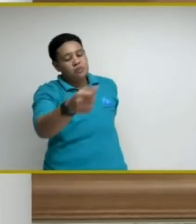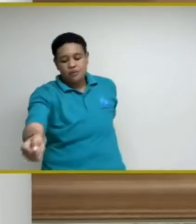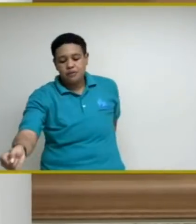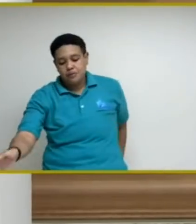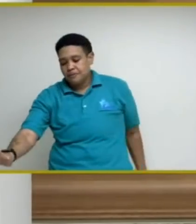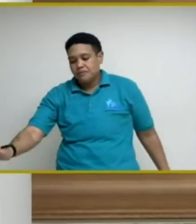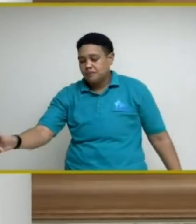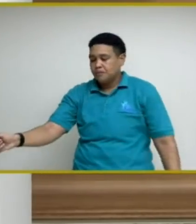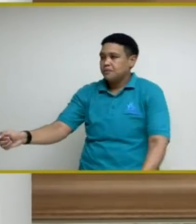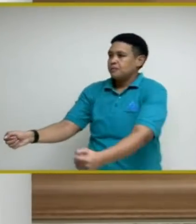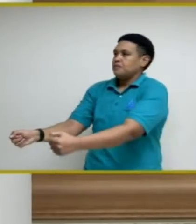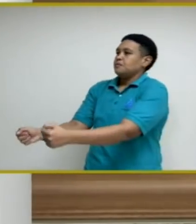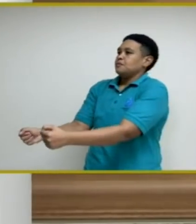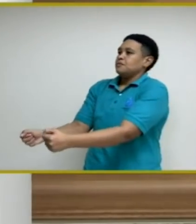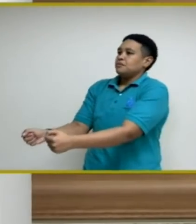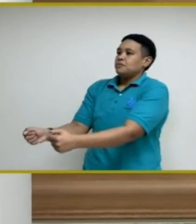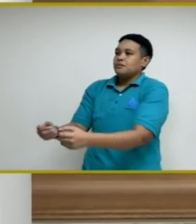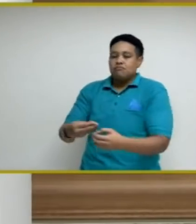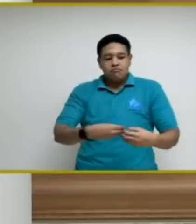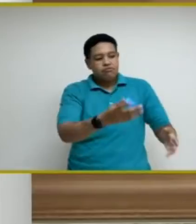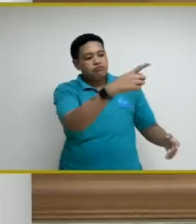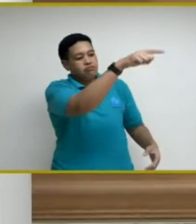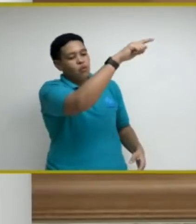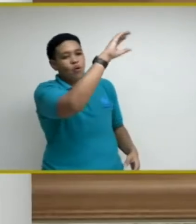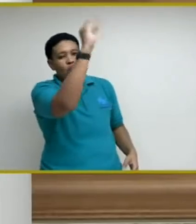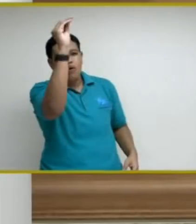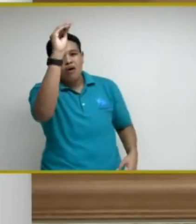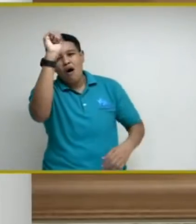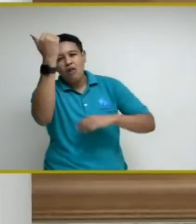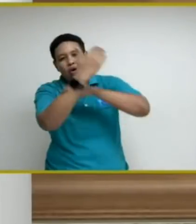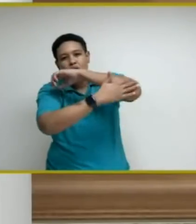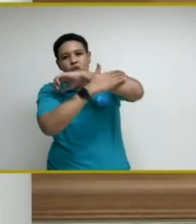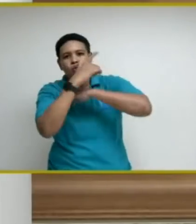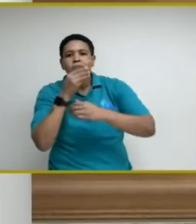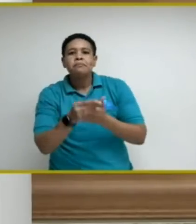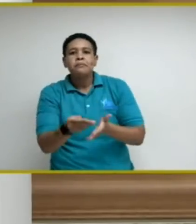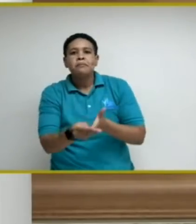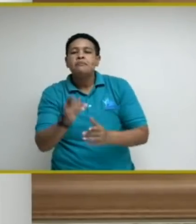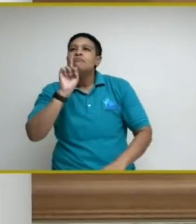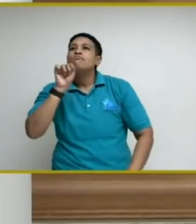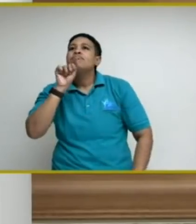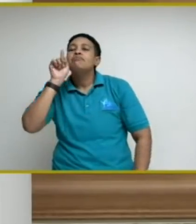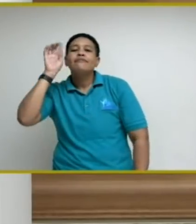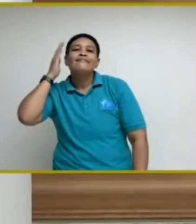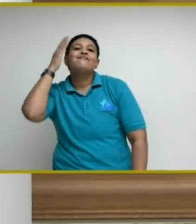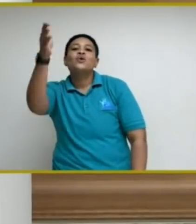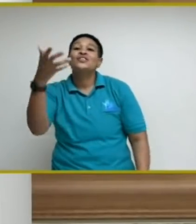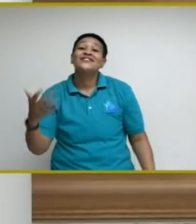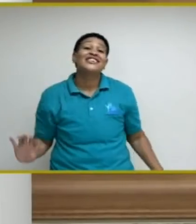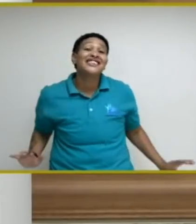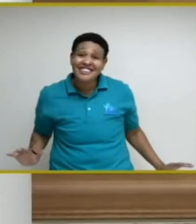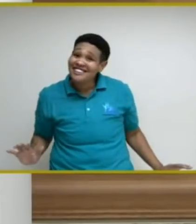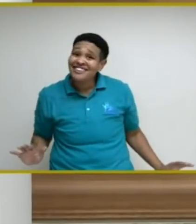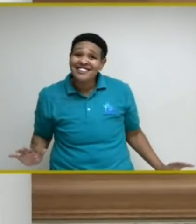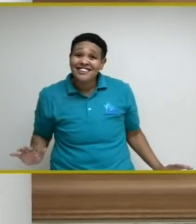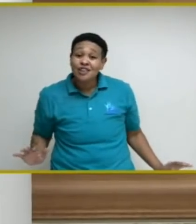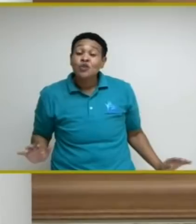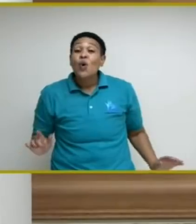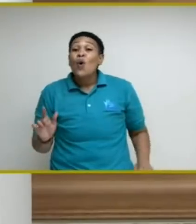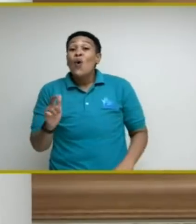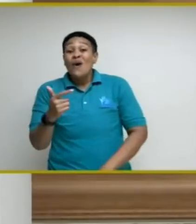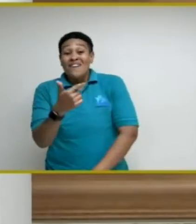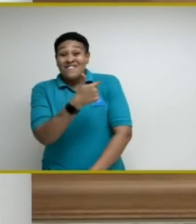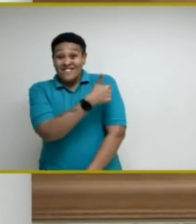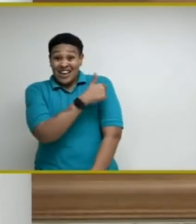So the vaccine diplomacy has been a very big part of the management of the process